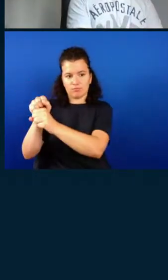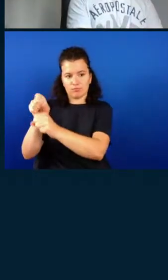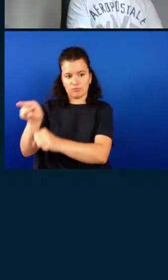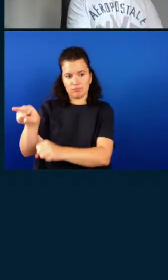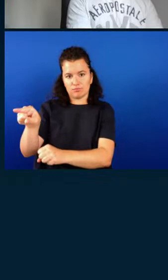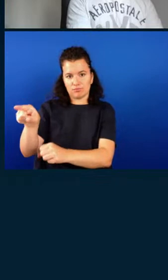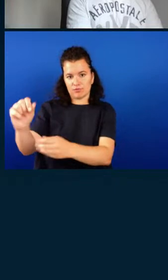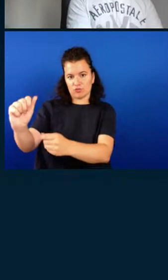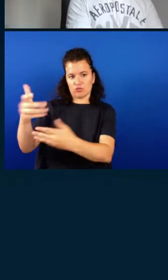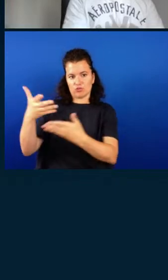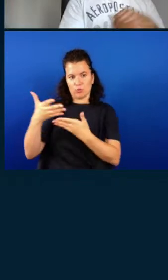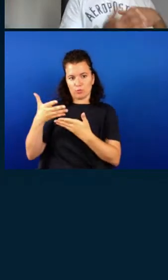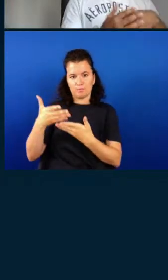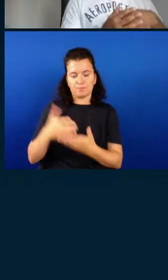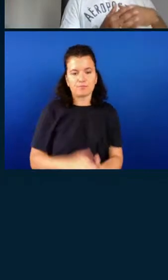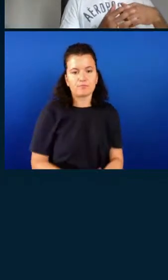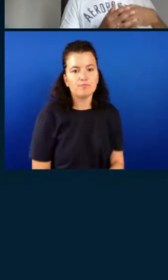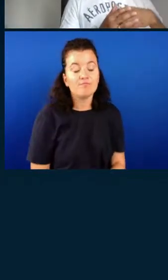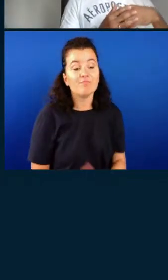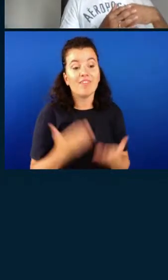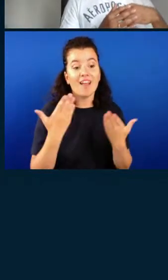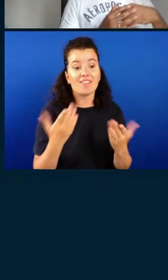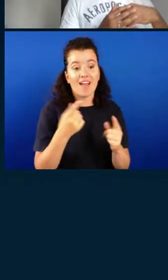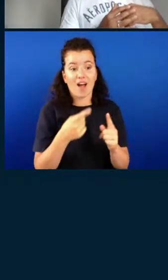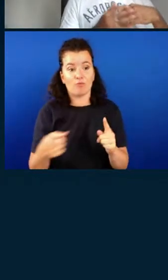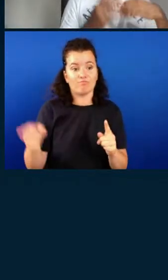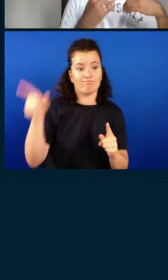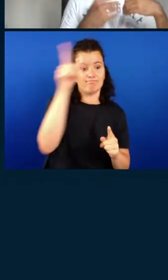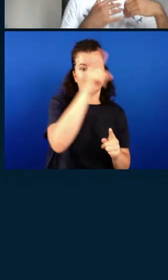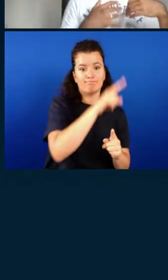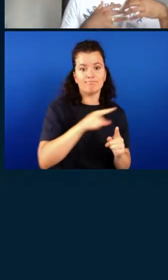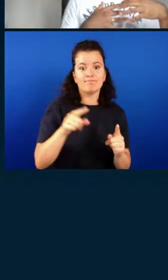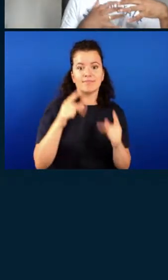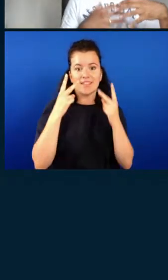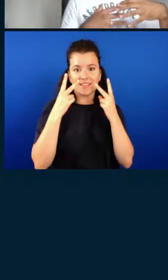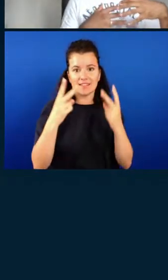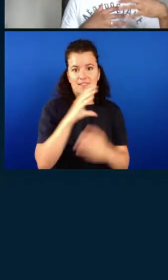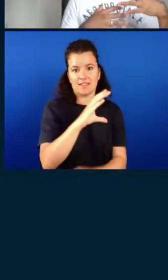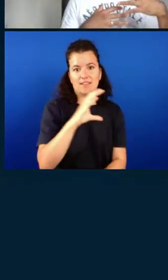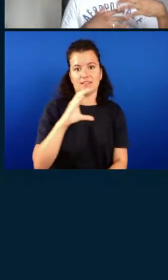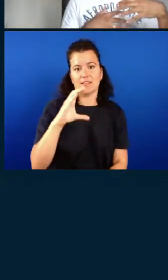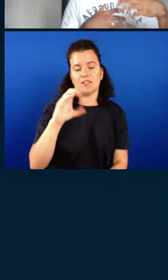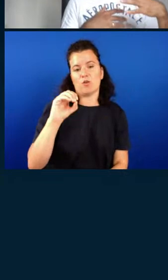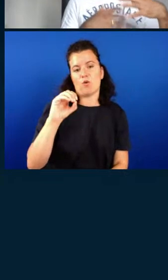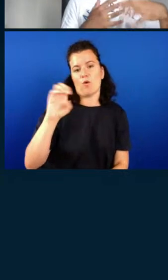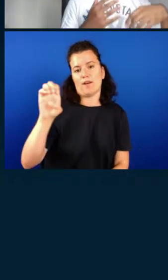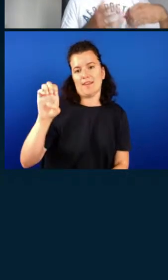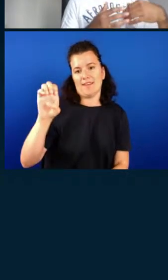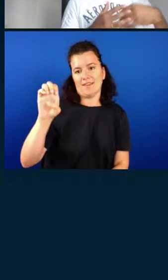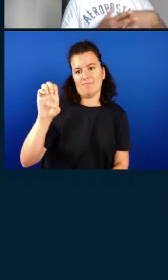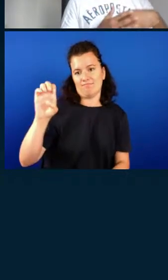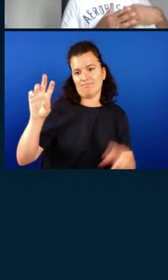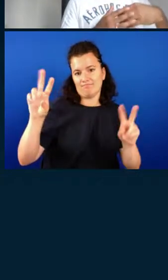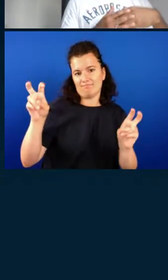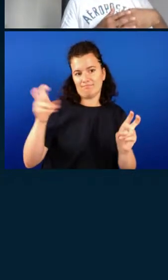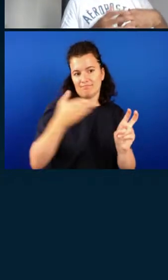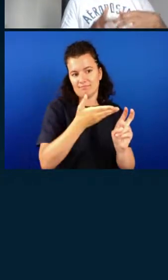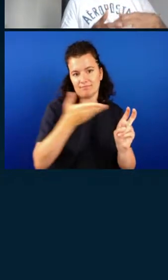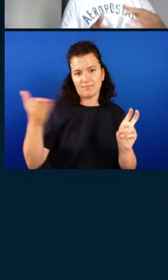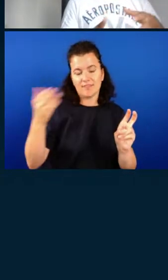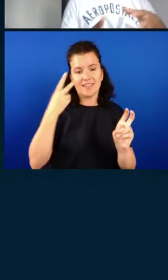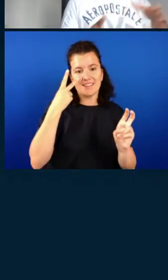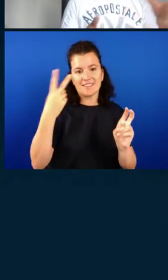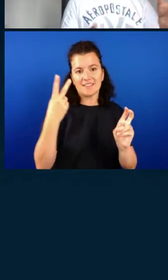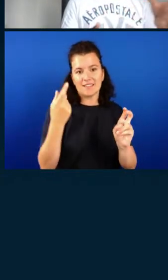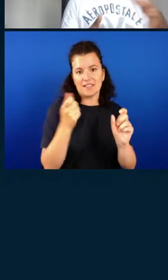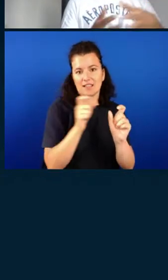The next one is okay. Now we are in the CCOE issues, and we are looking at extensions and working